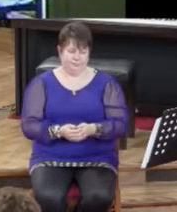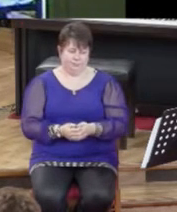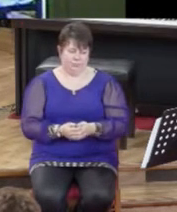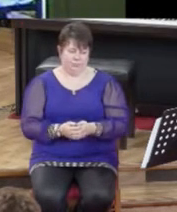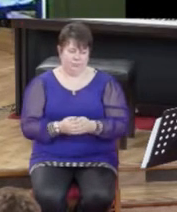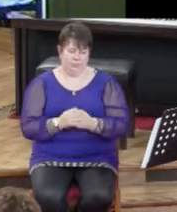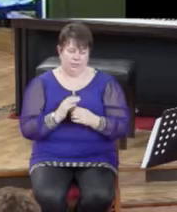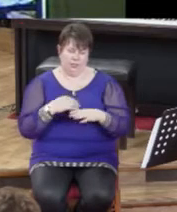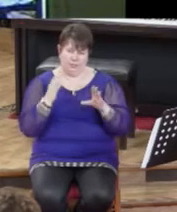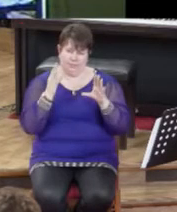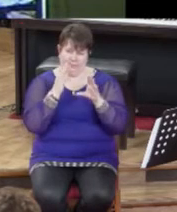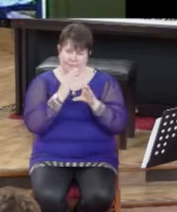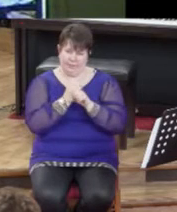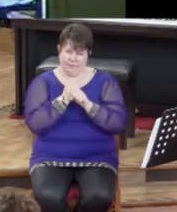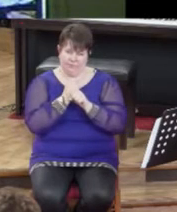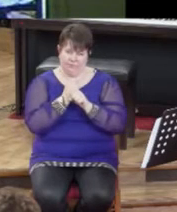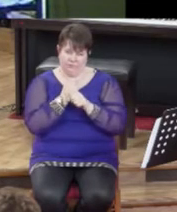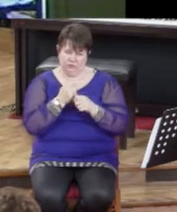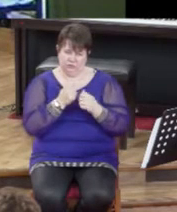the private struggles,